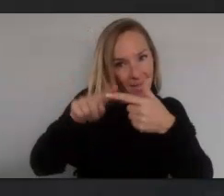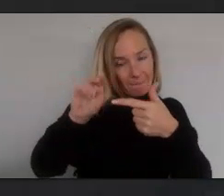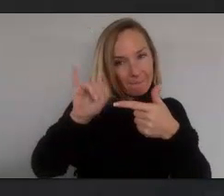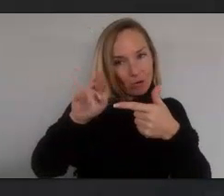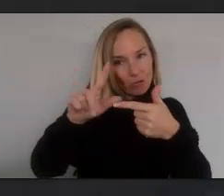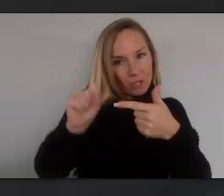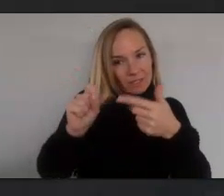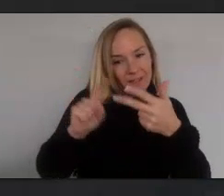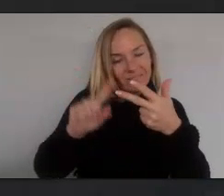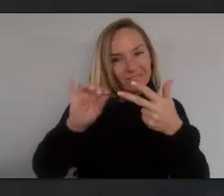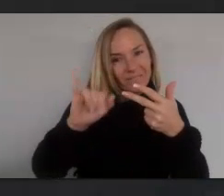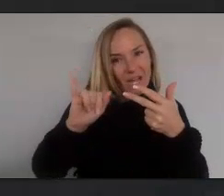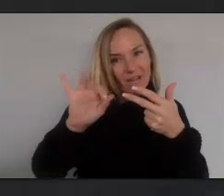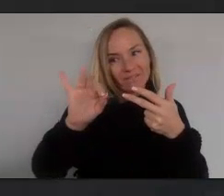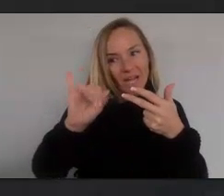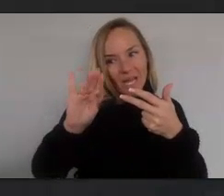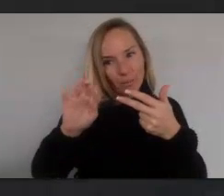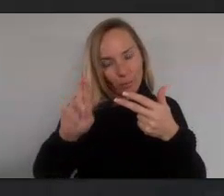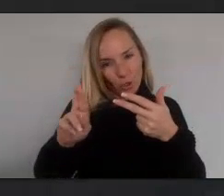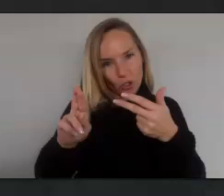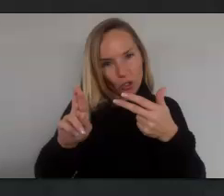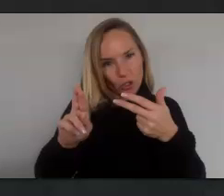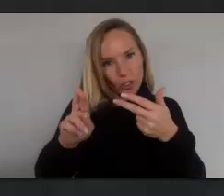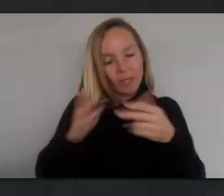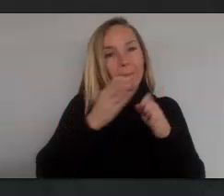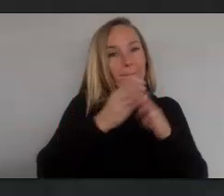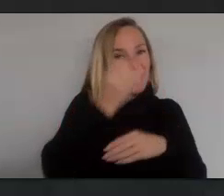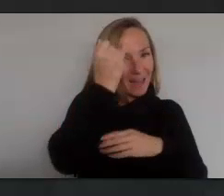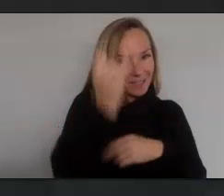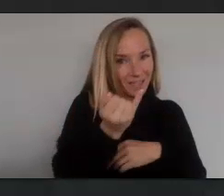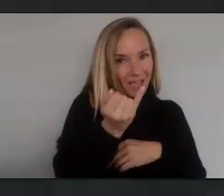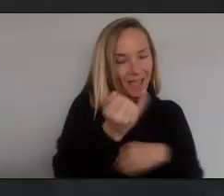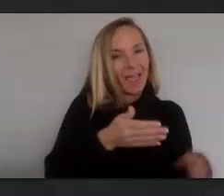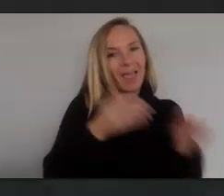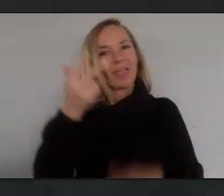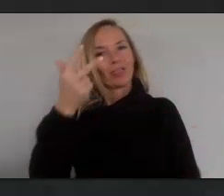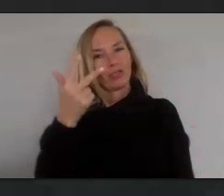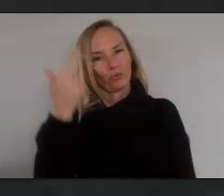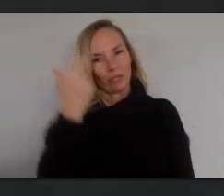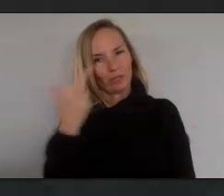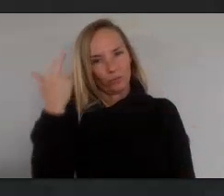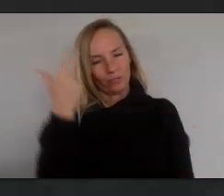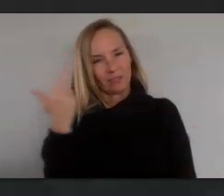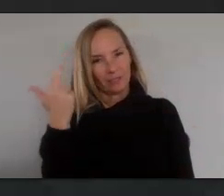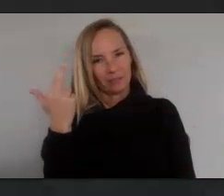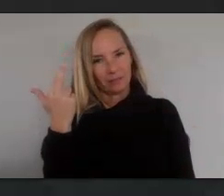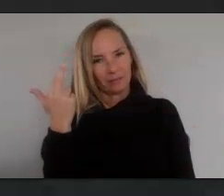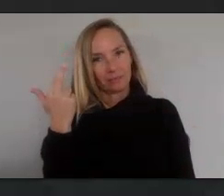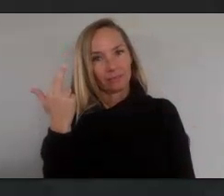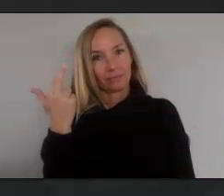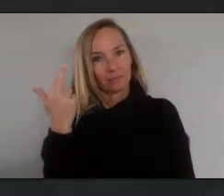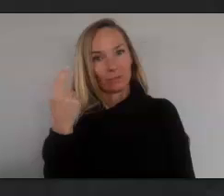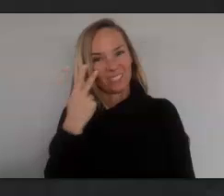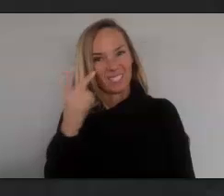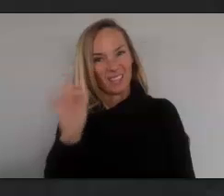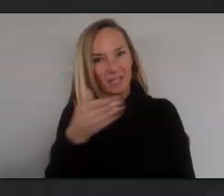and fiber. Remember, all thesis statements need a main idea or main message, plus 3 reasons that tell why